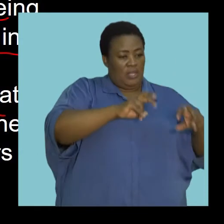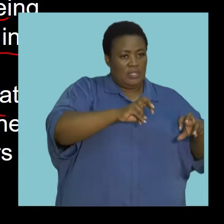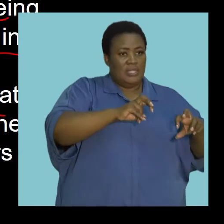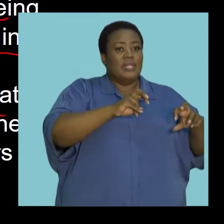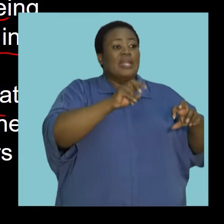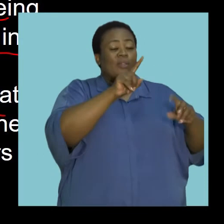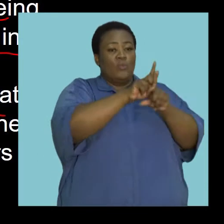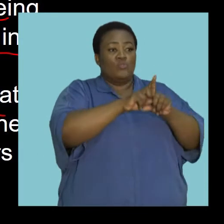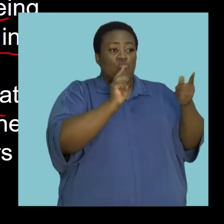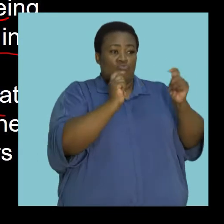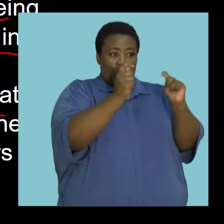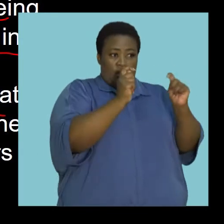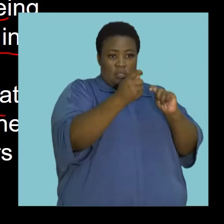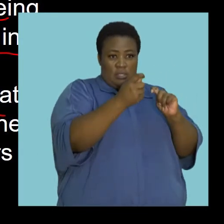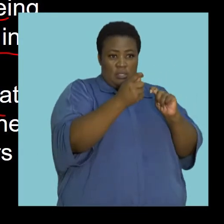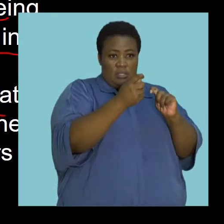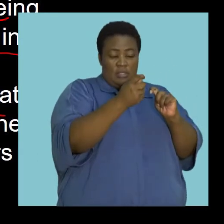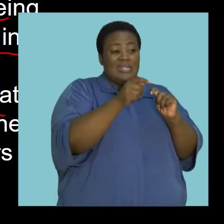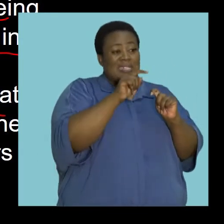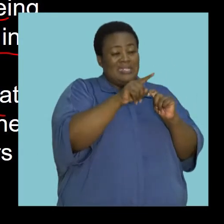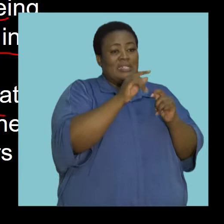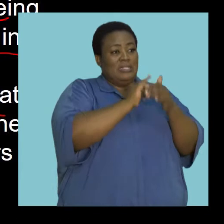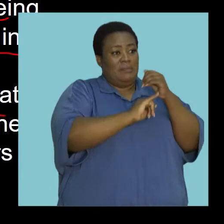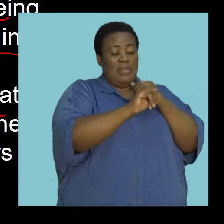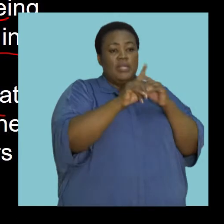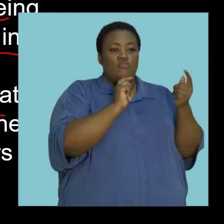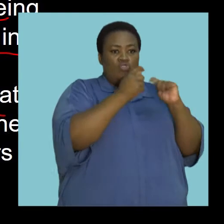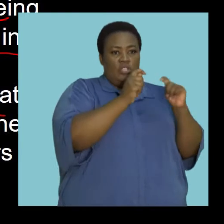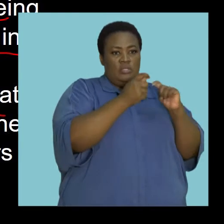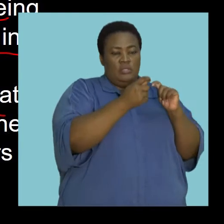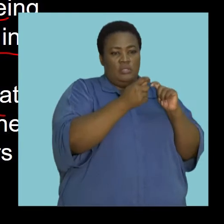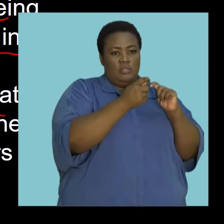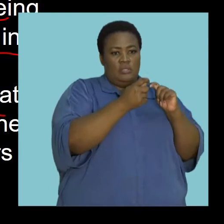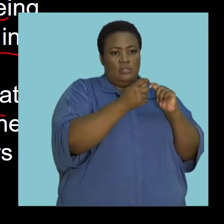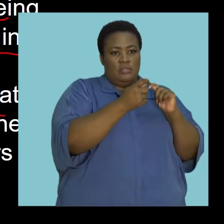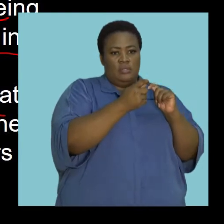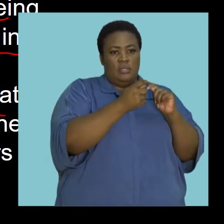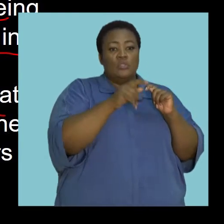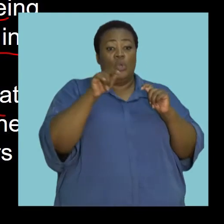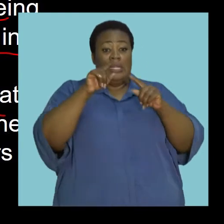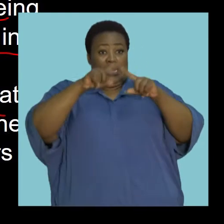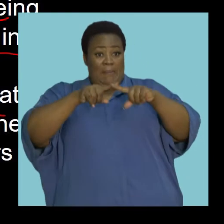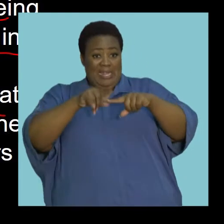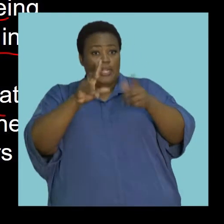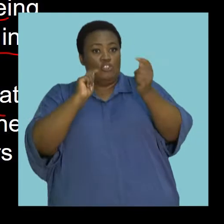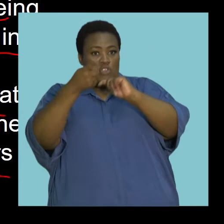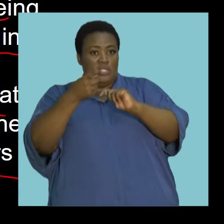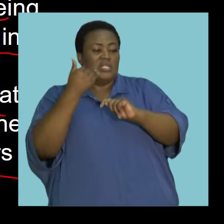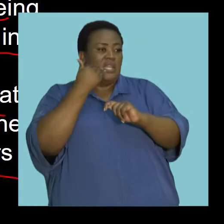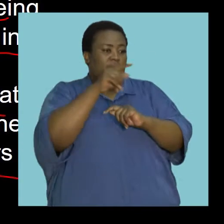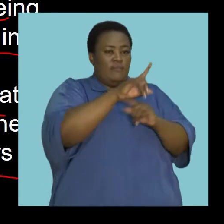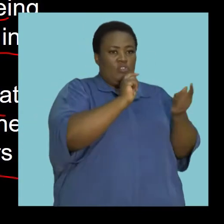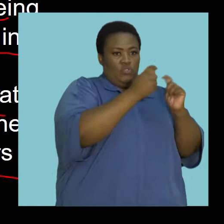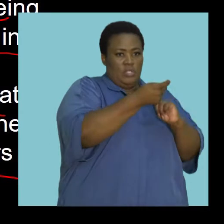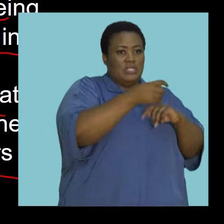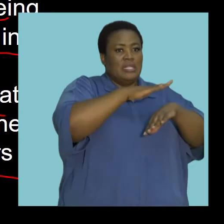or manipulating. The dependent variable changes as the independent variable changes. So the time in